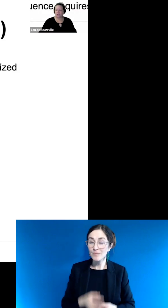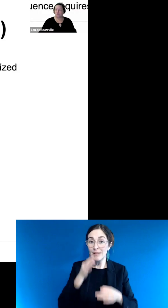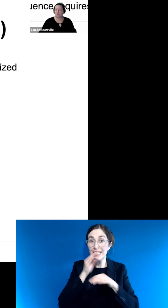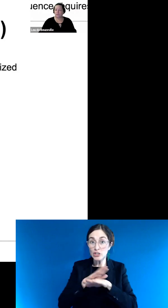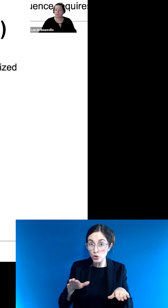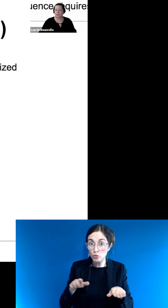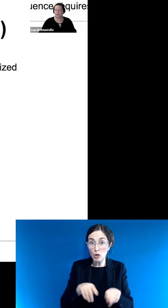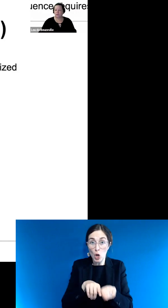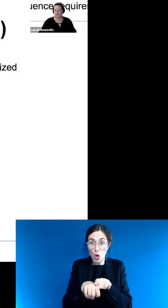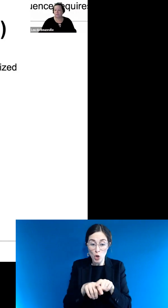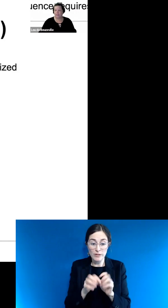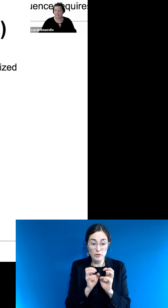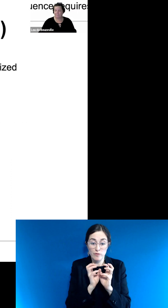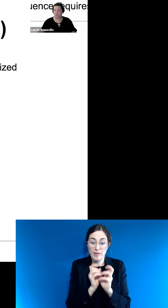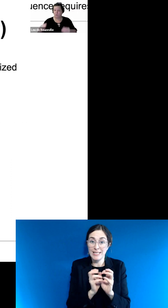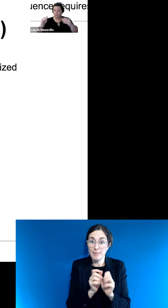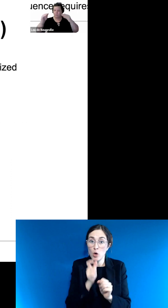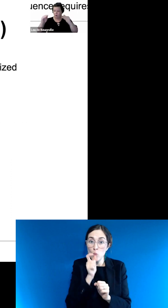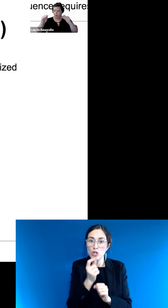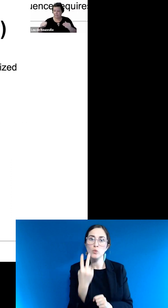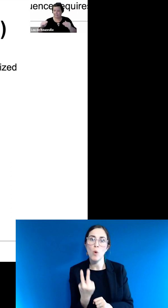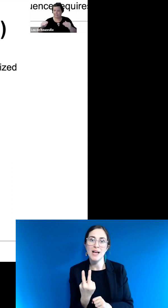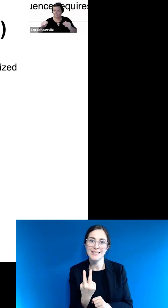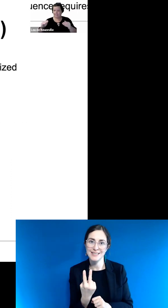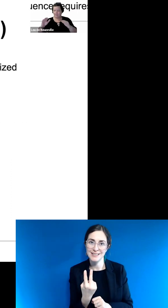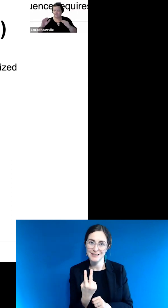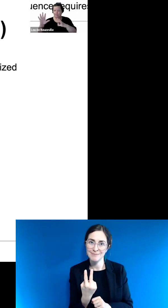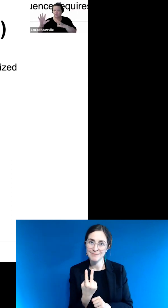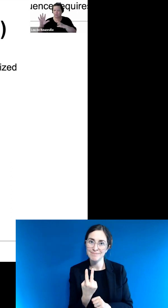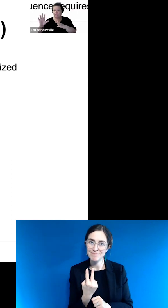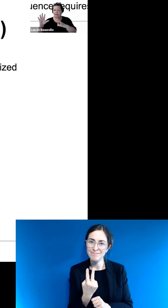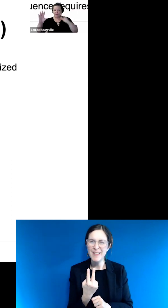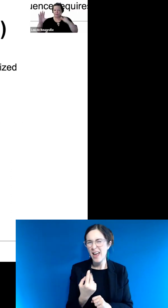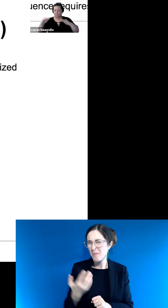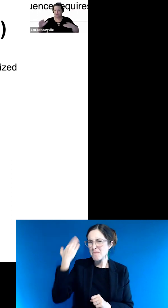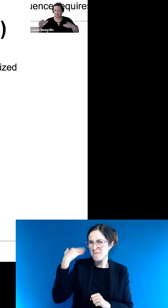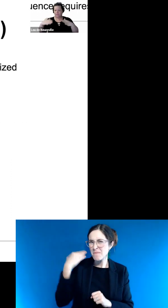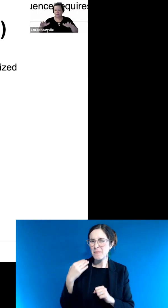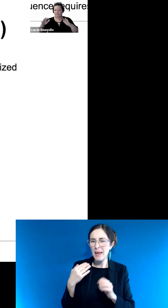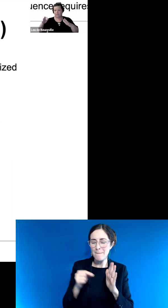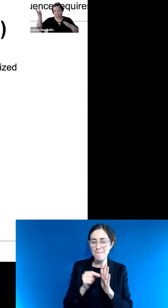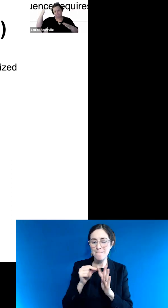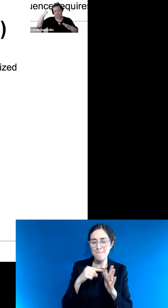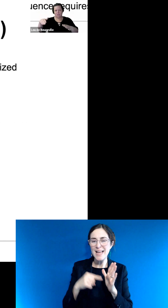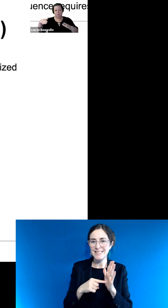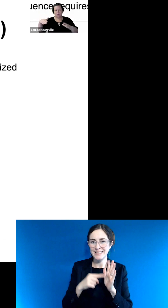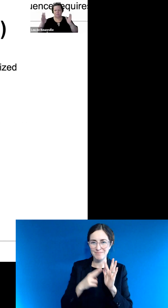So children actually learn to fingerspell words twice, basically. So there's a researcher pattern who did a lot of